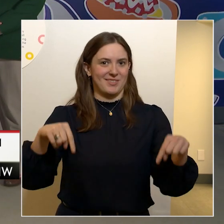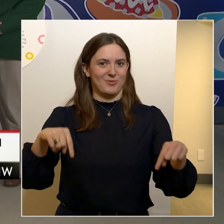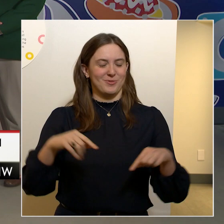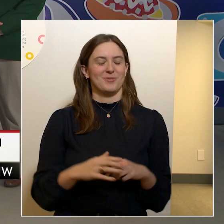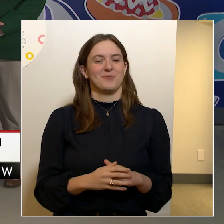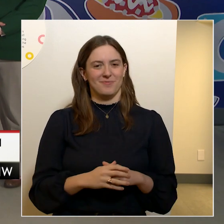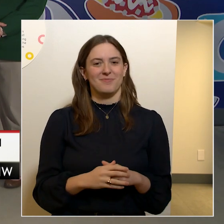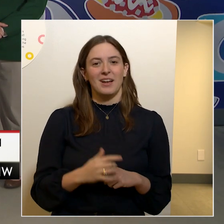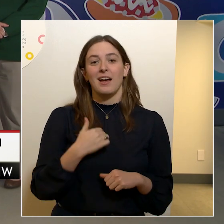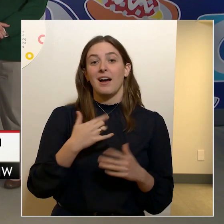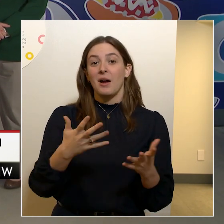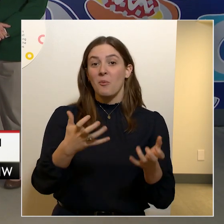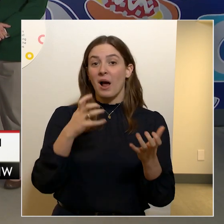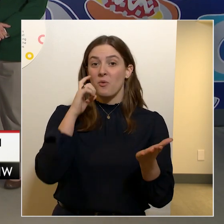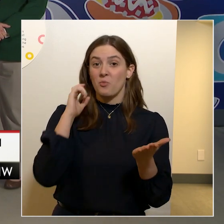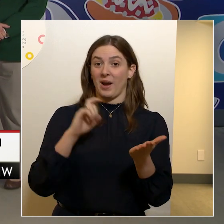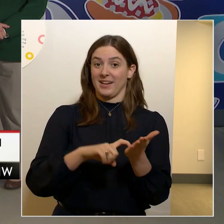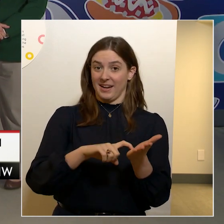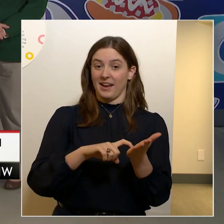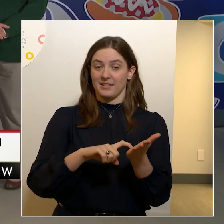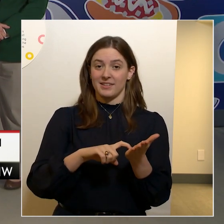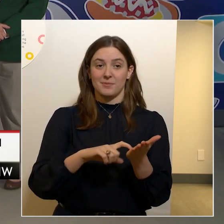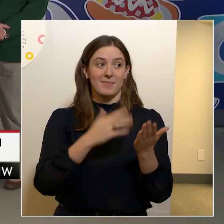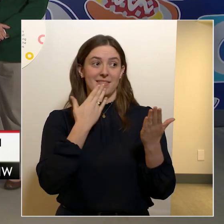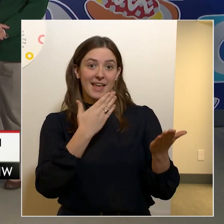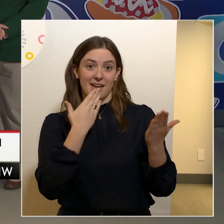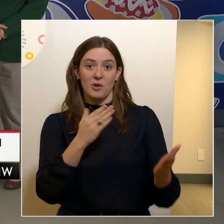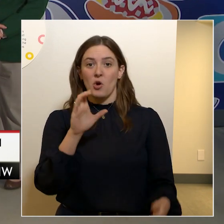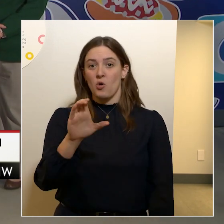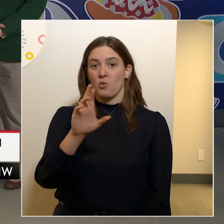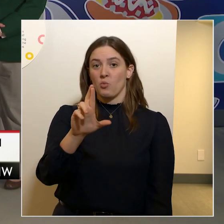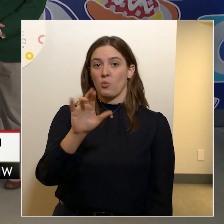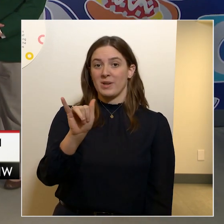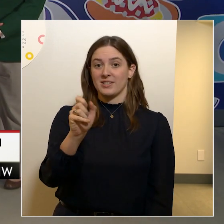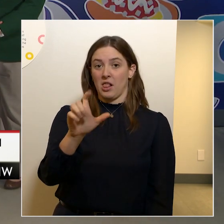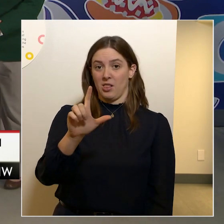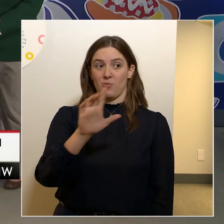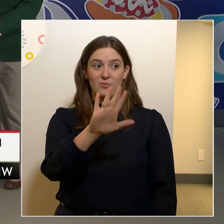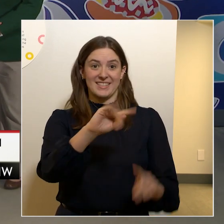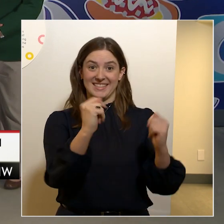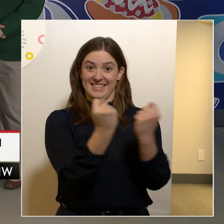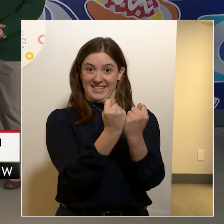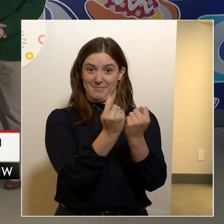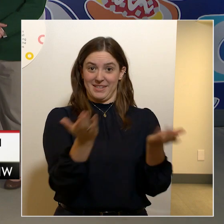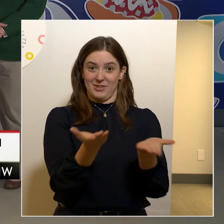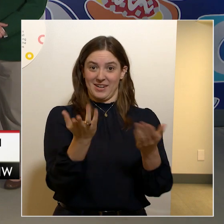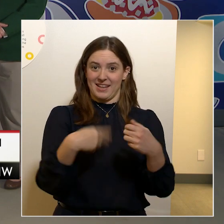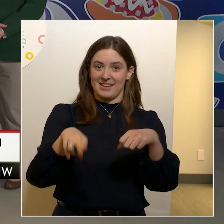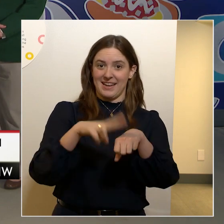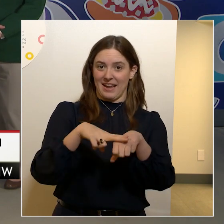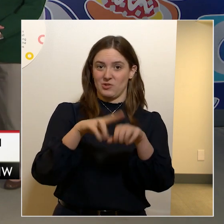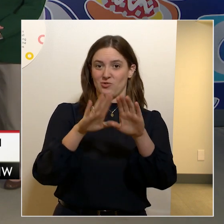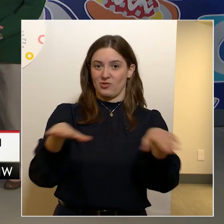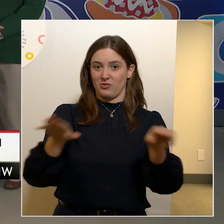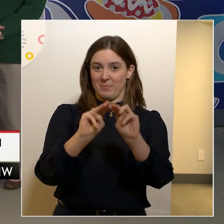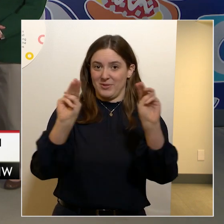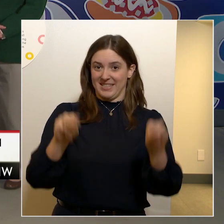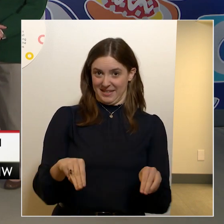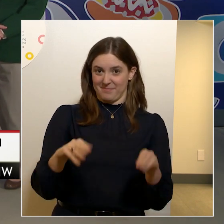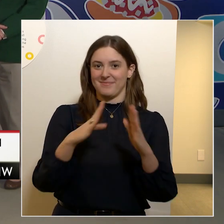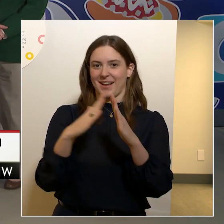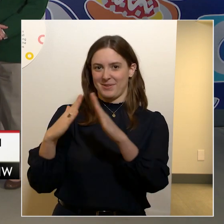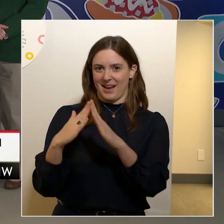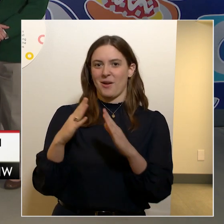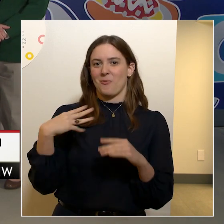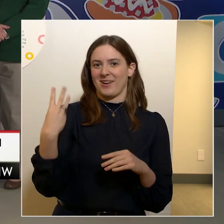I want to also recognize and thank Crystal's team here at the National Children's Museum in downtown